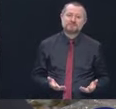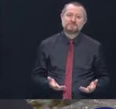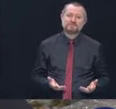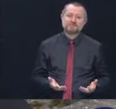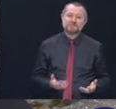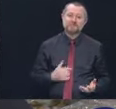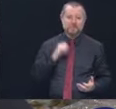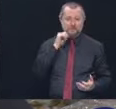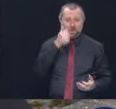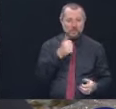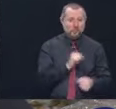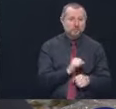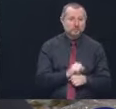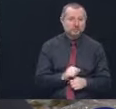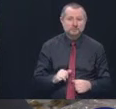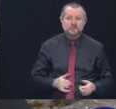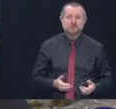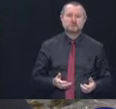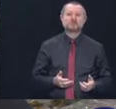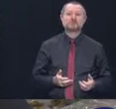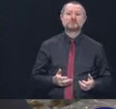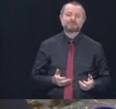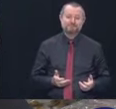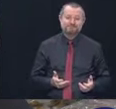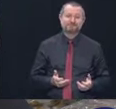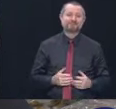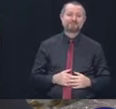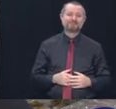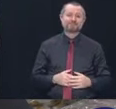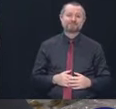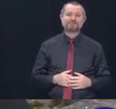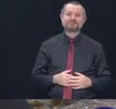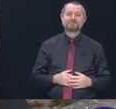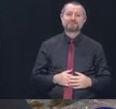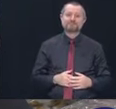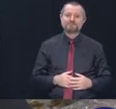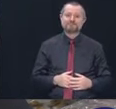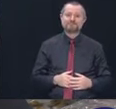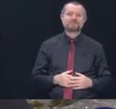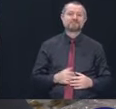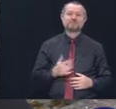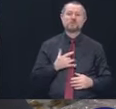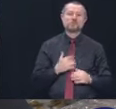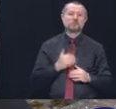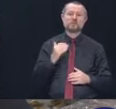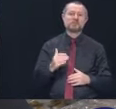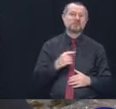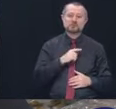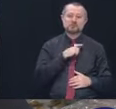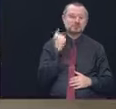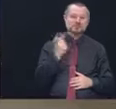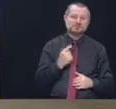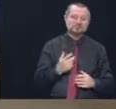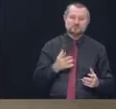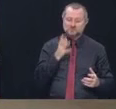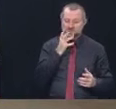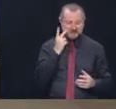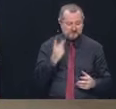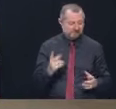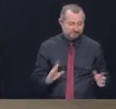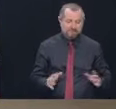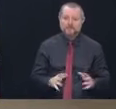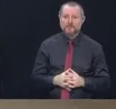tomorrow. So I wouldn't, it's too risky to see my mother. That statement